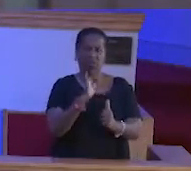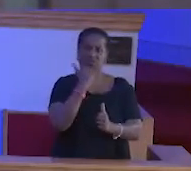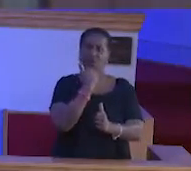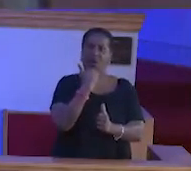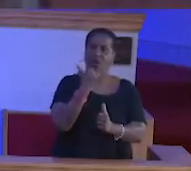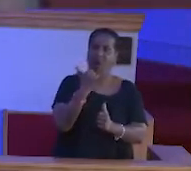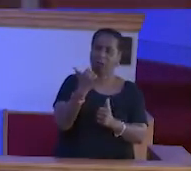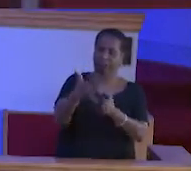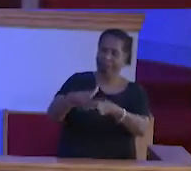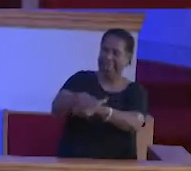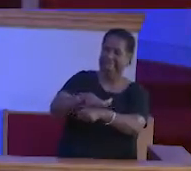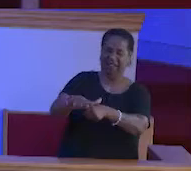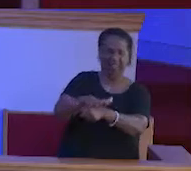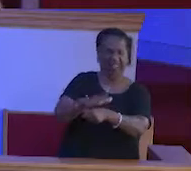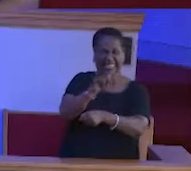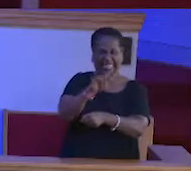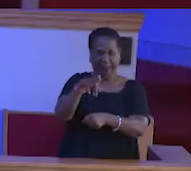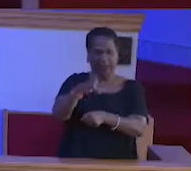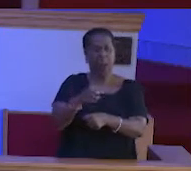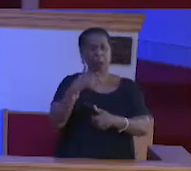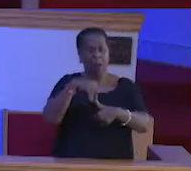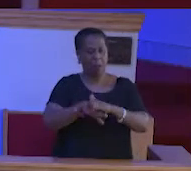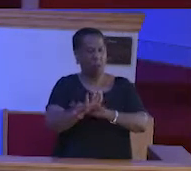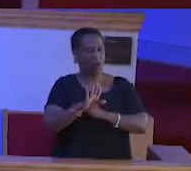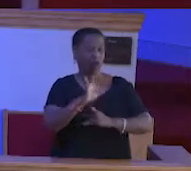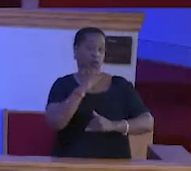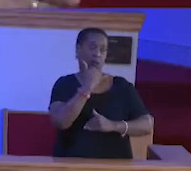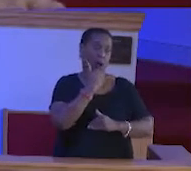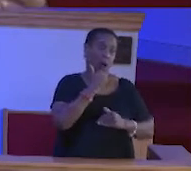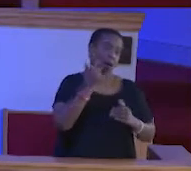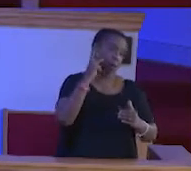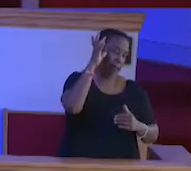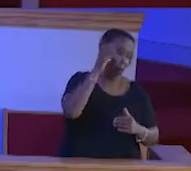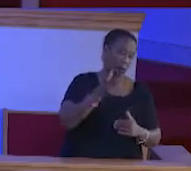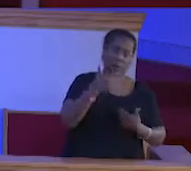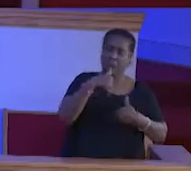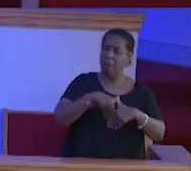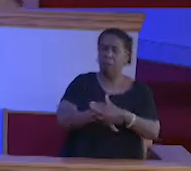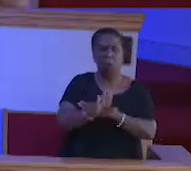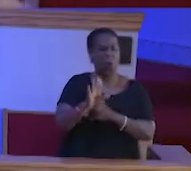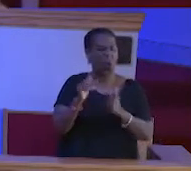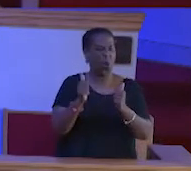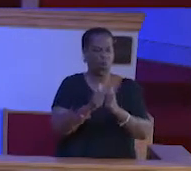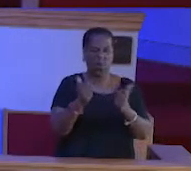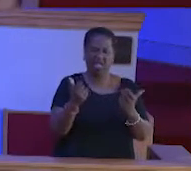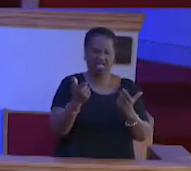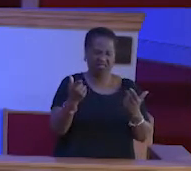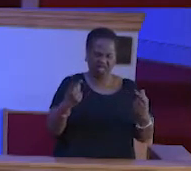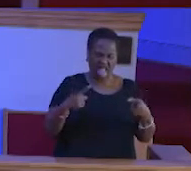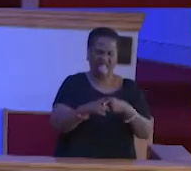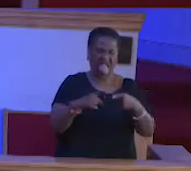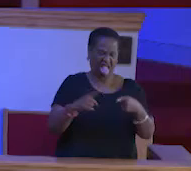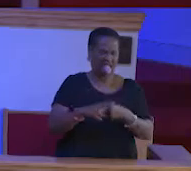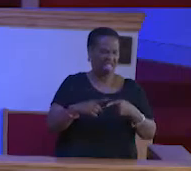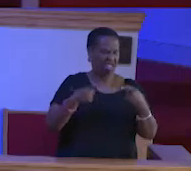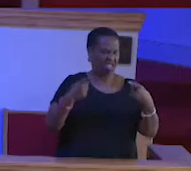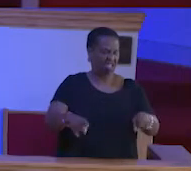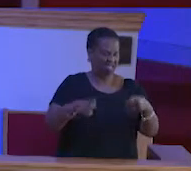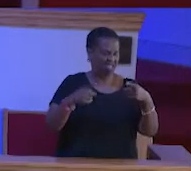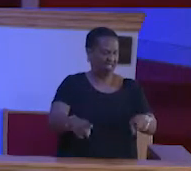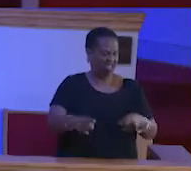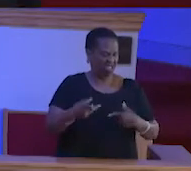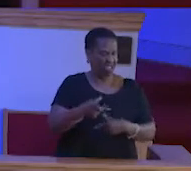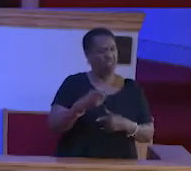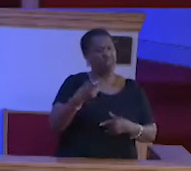zip code. They're born to the wrong set of parents. They're born in adverse predicaments and